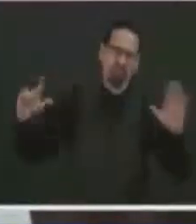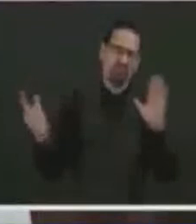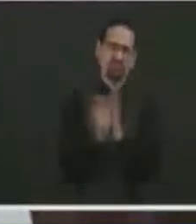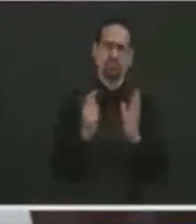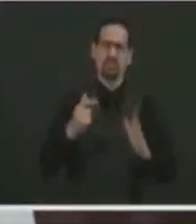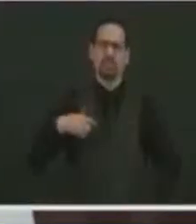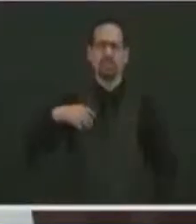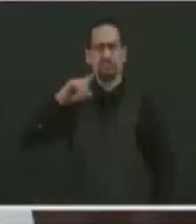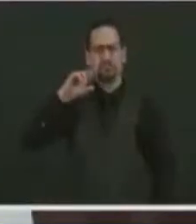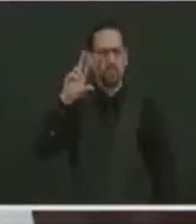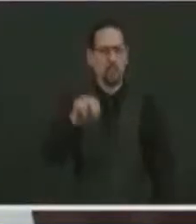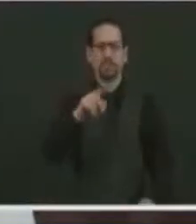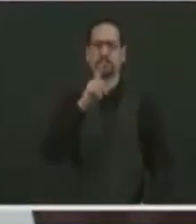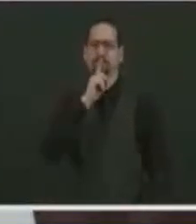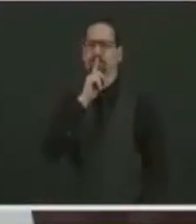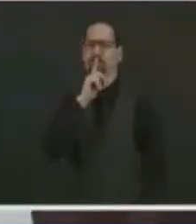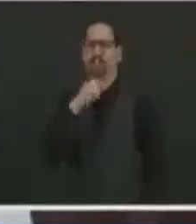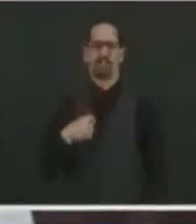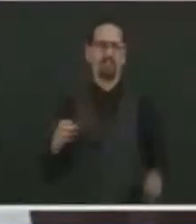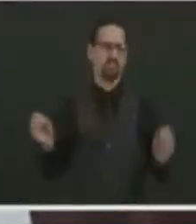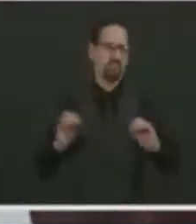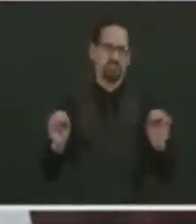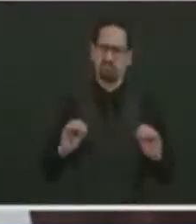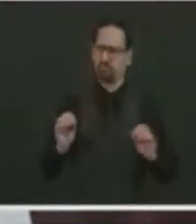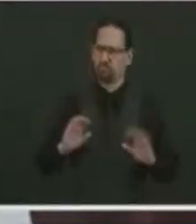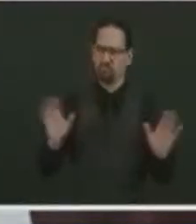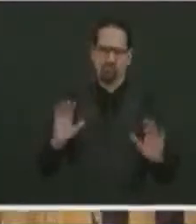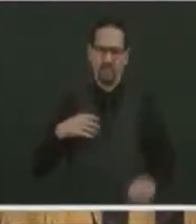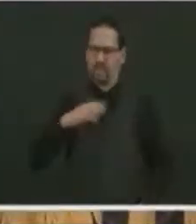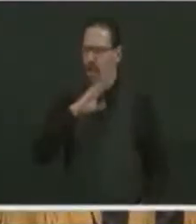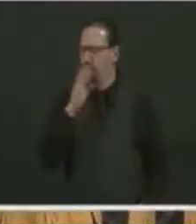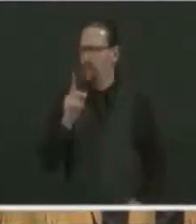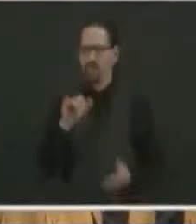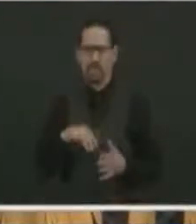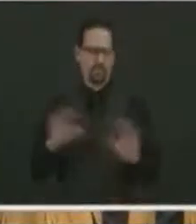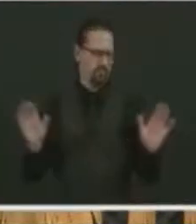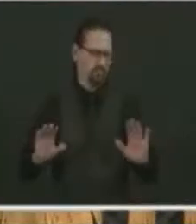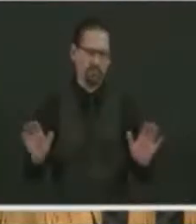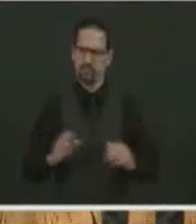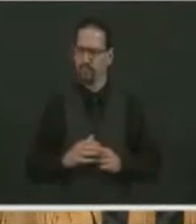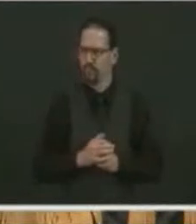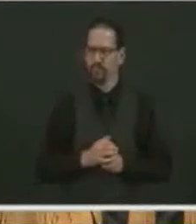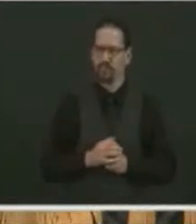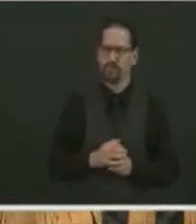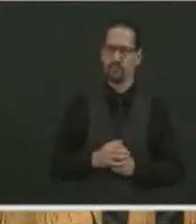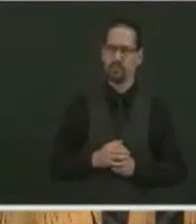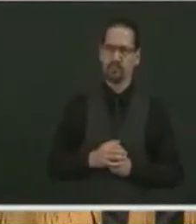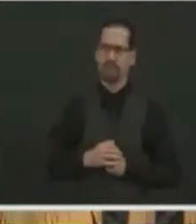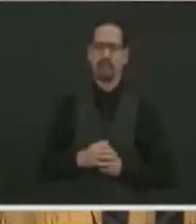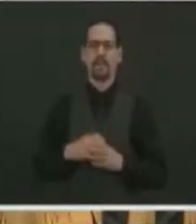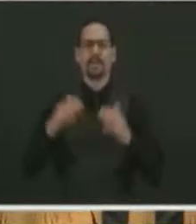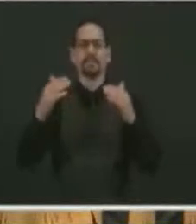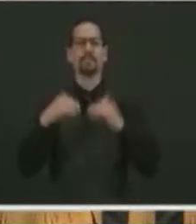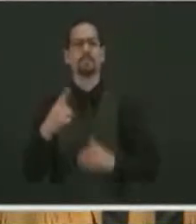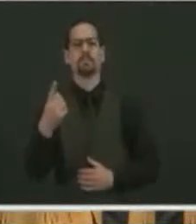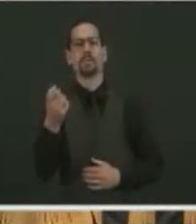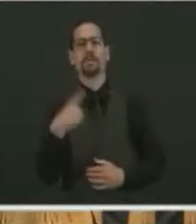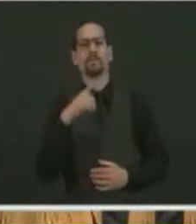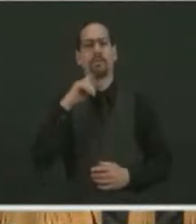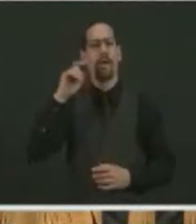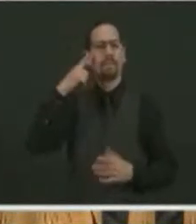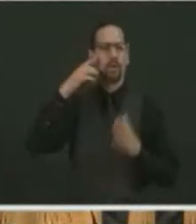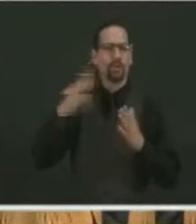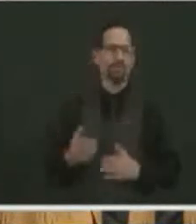or expressing their religious freedom. Governor, The American School